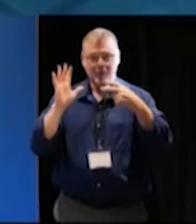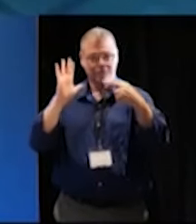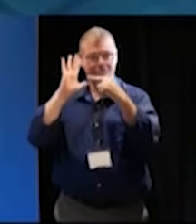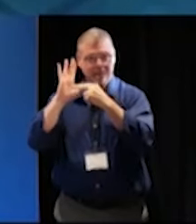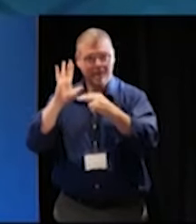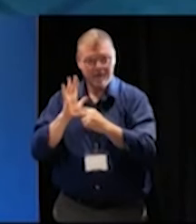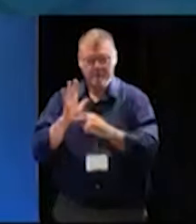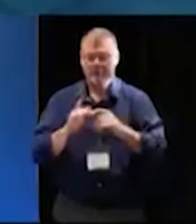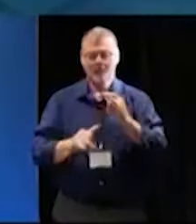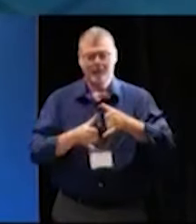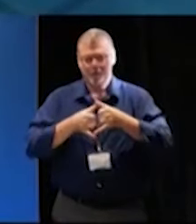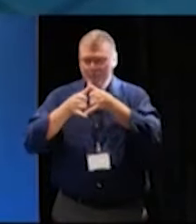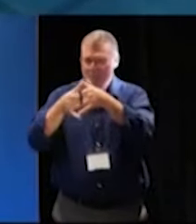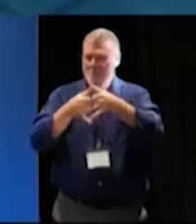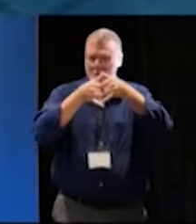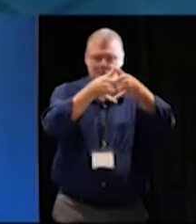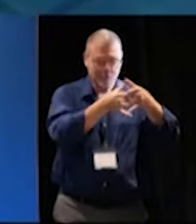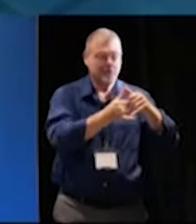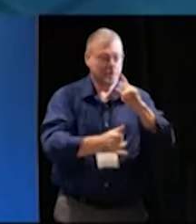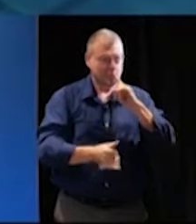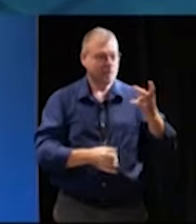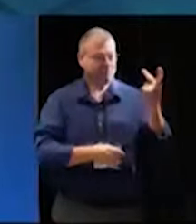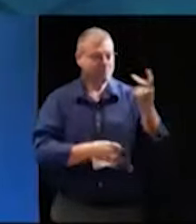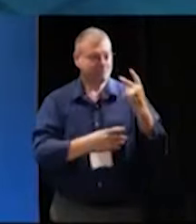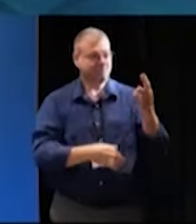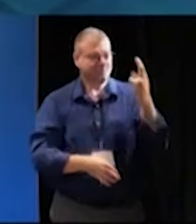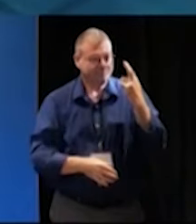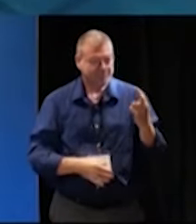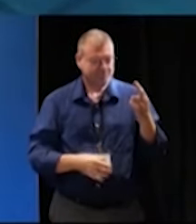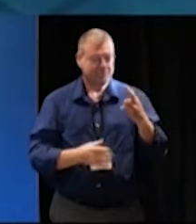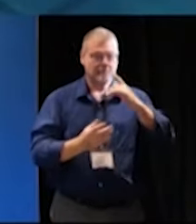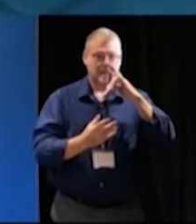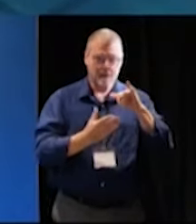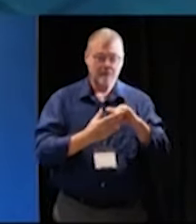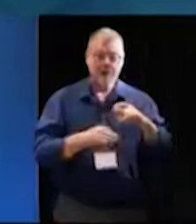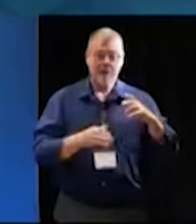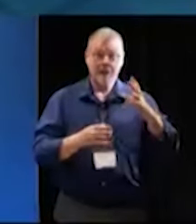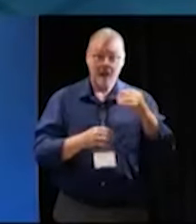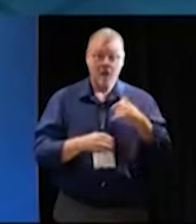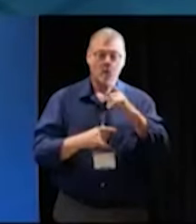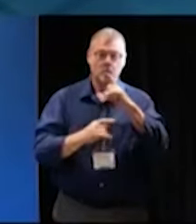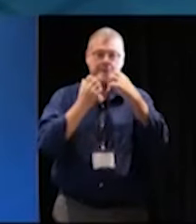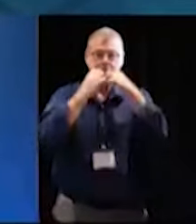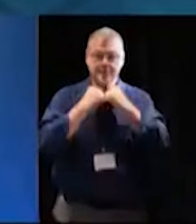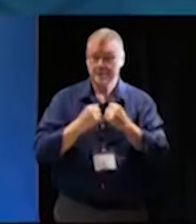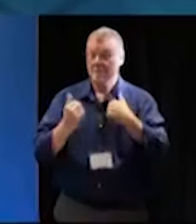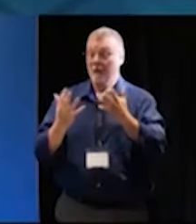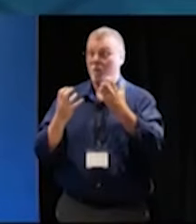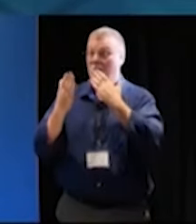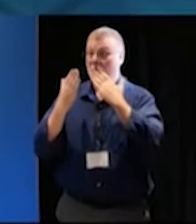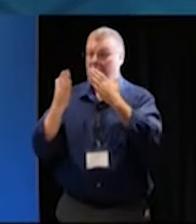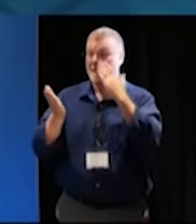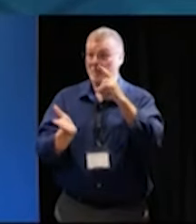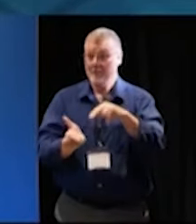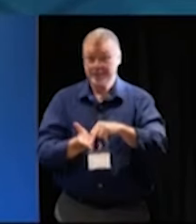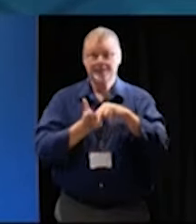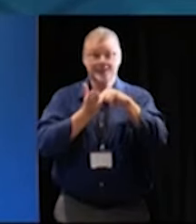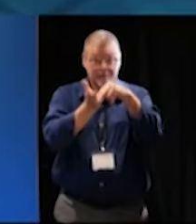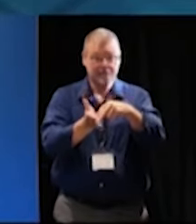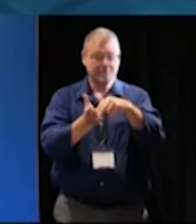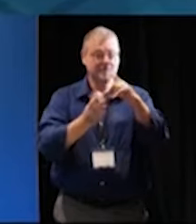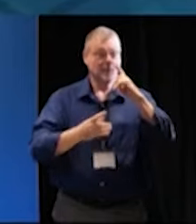we gave out. So we really developed a close friendship over something, an issue that we care deeply about. And I want to thank you for standing up and becoming